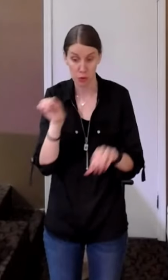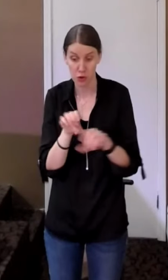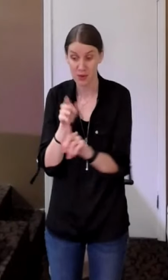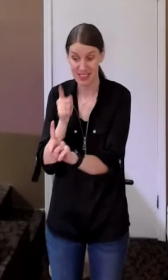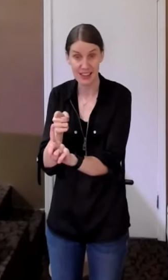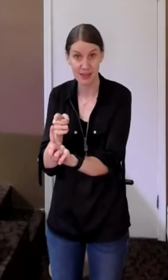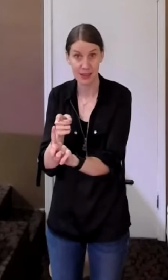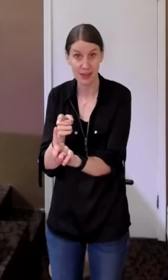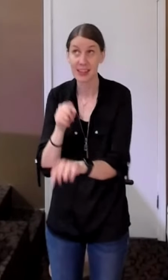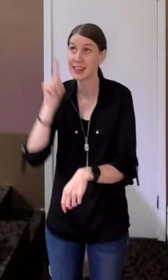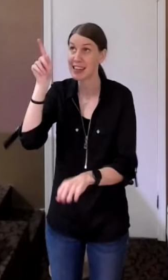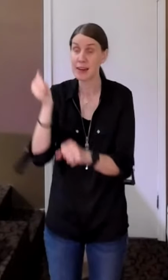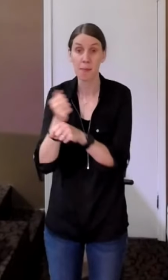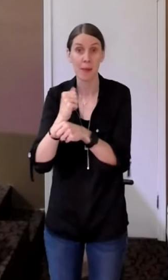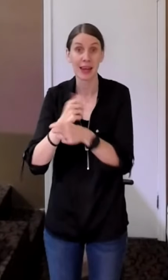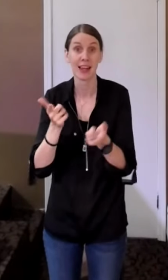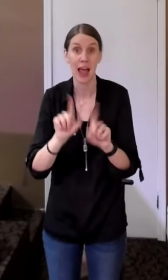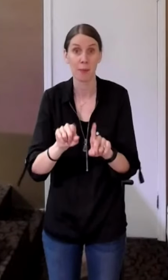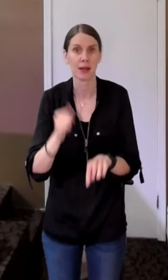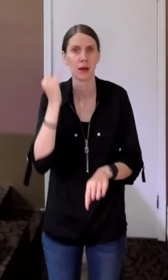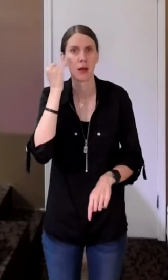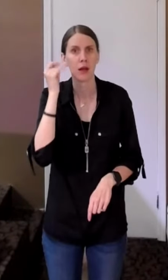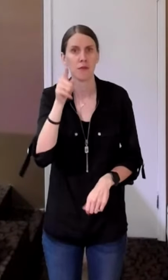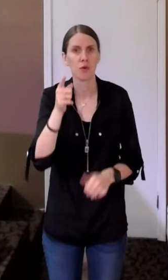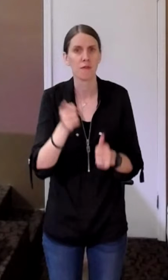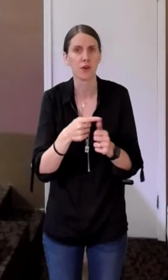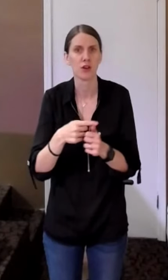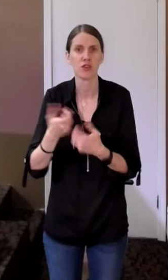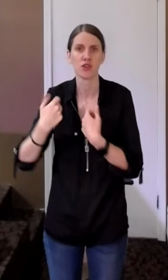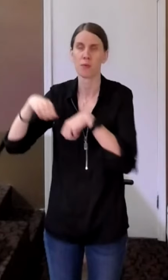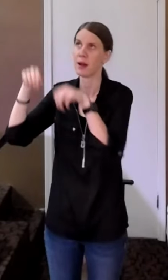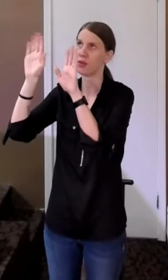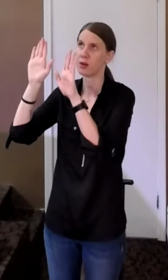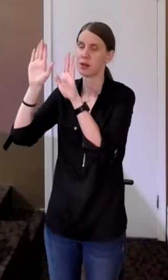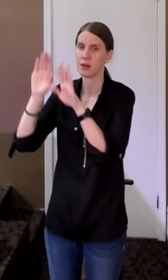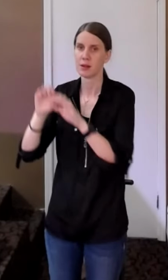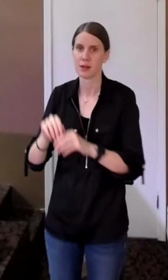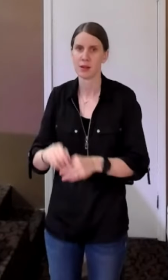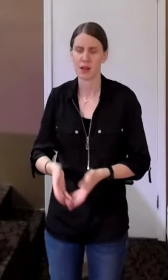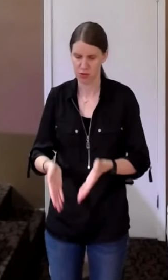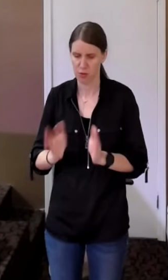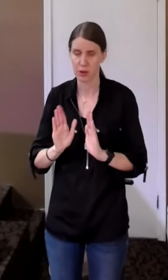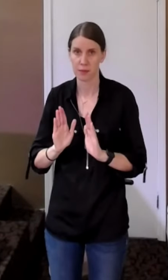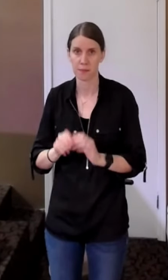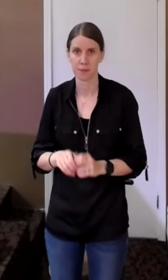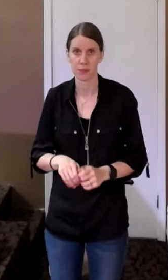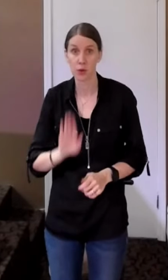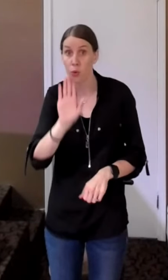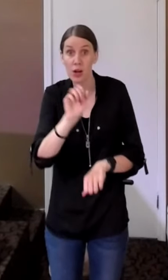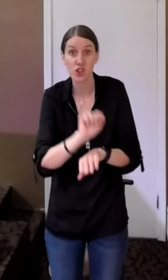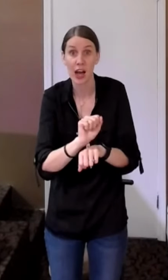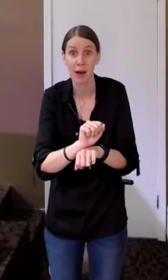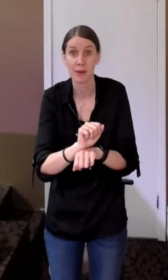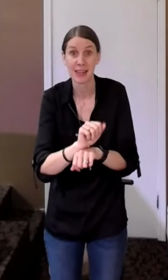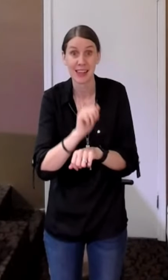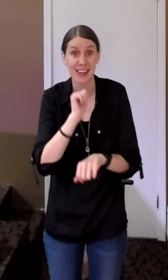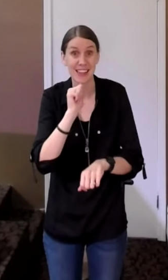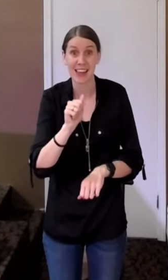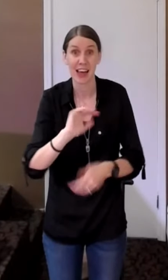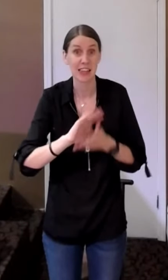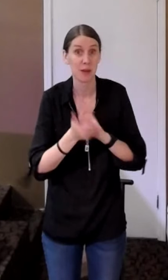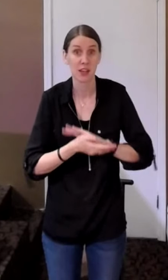can make it happen if you submit to Him, if you surrender to Him and say, I want to do this. Your job's not to be your children's